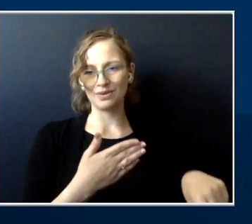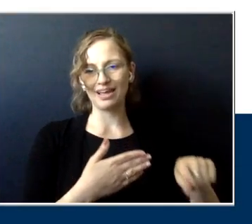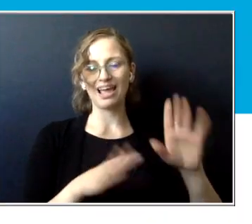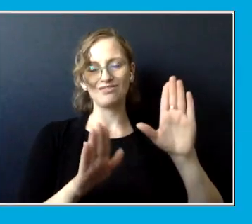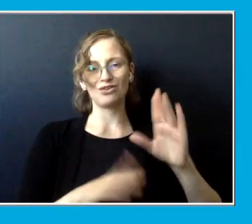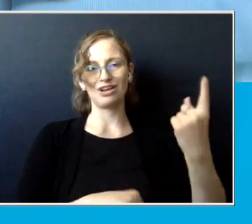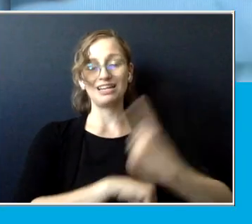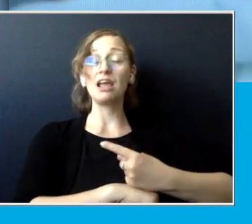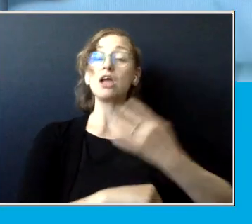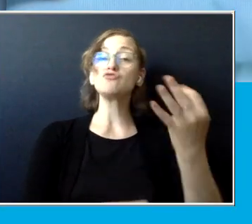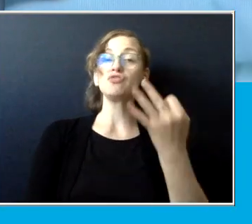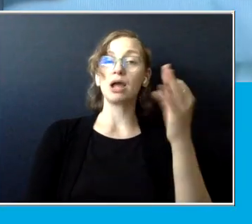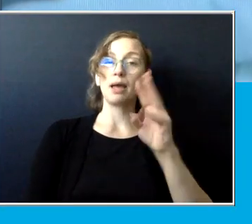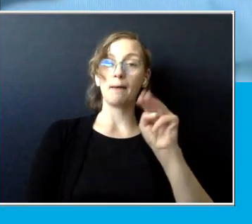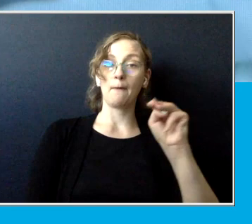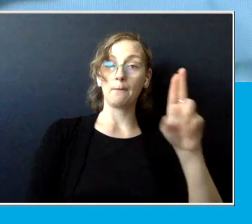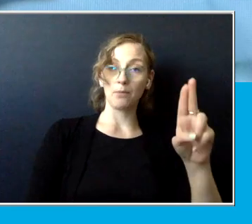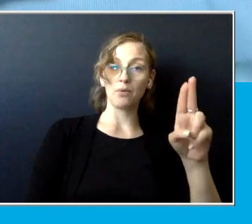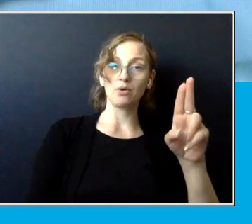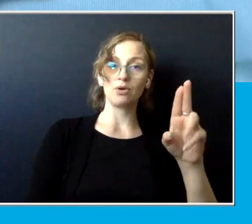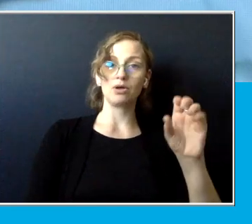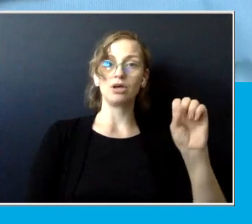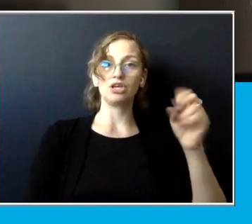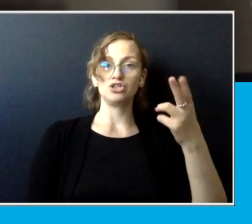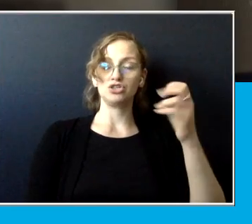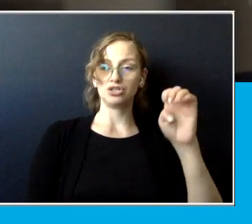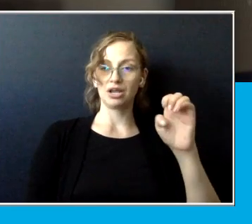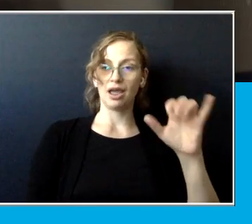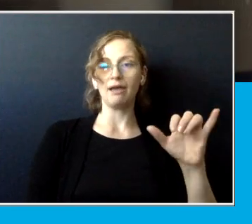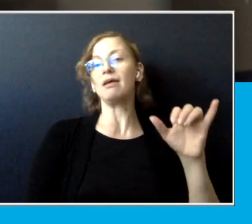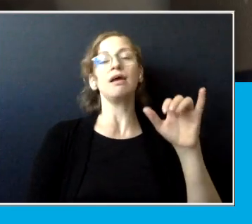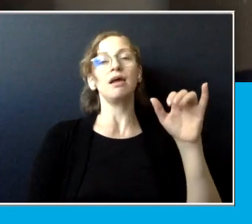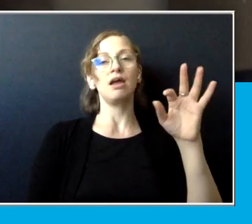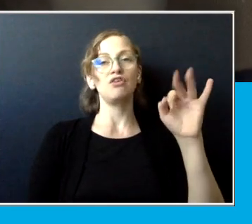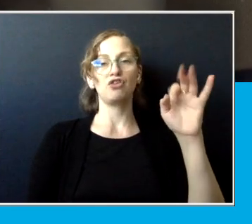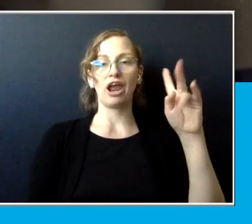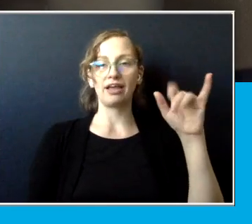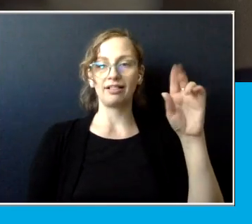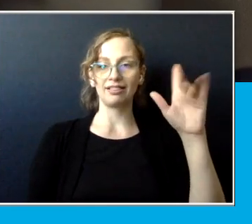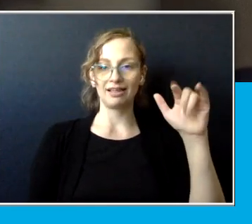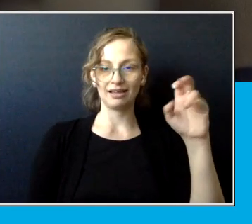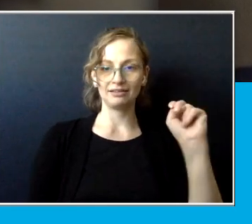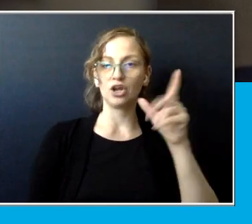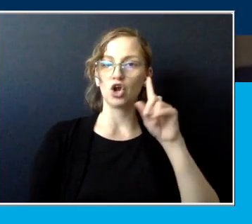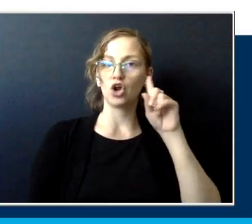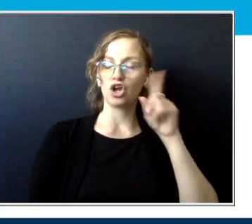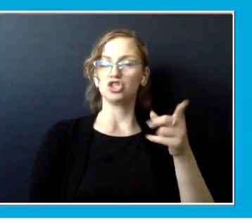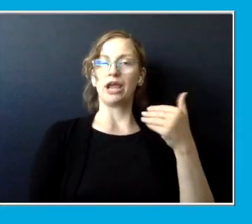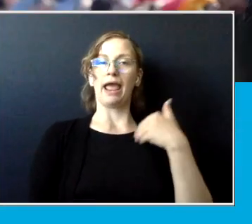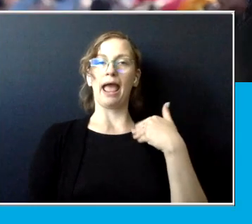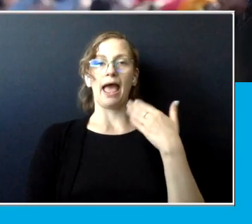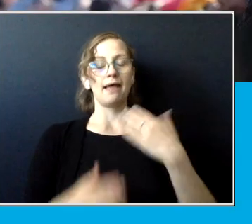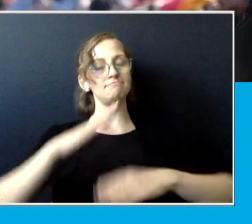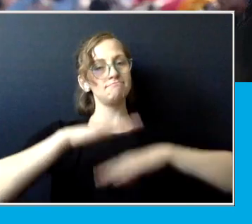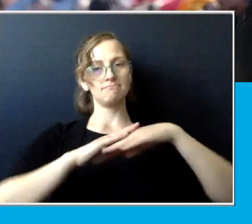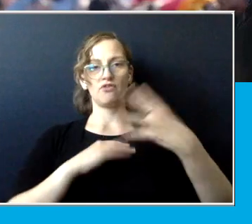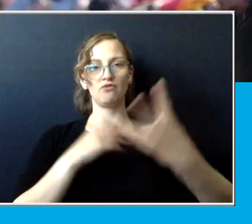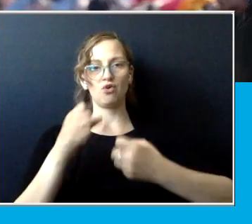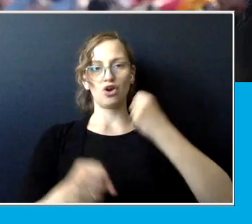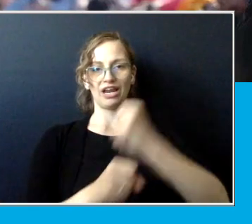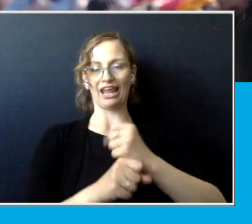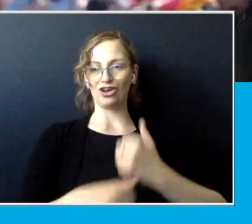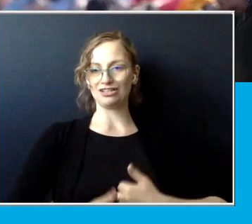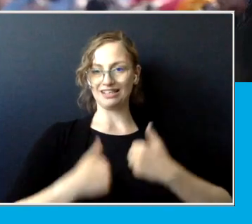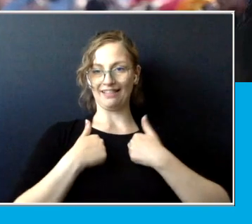Medical Update. Shay Franklin was told she had, at best, 4 years to live. 15 years later, she's living a full